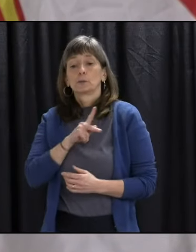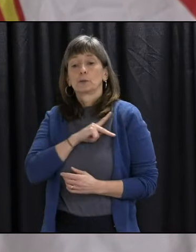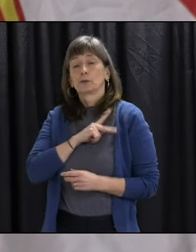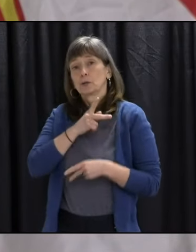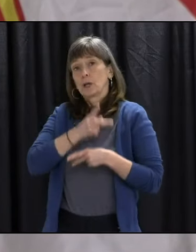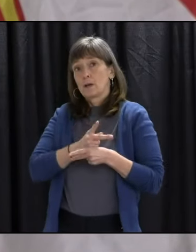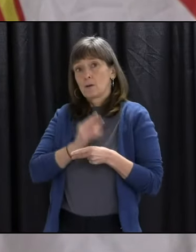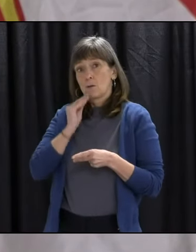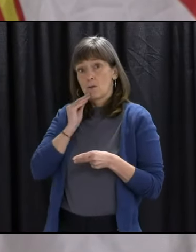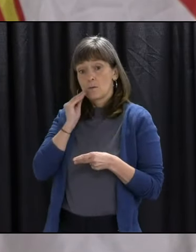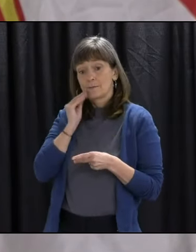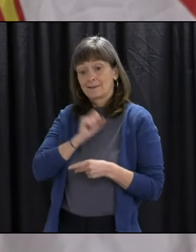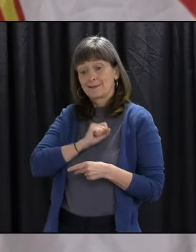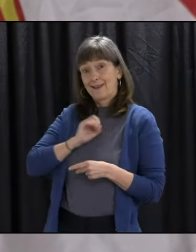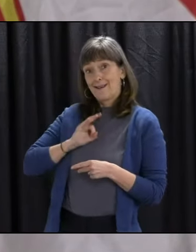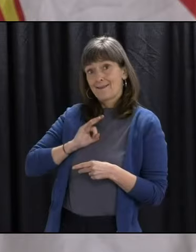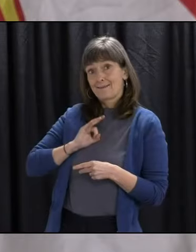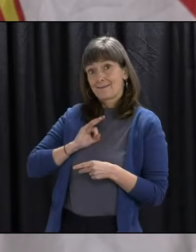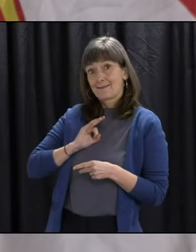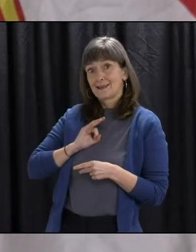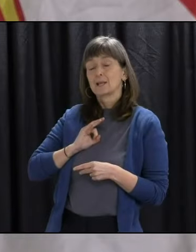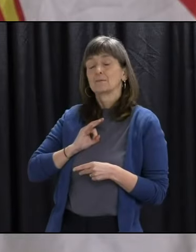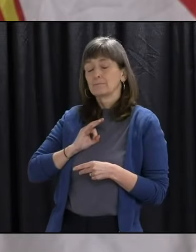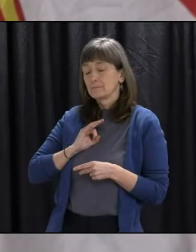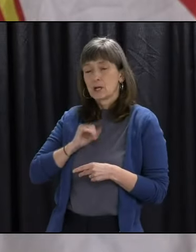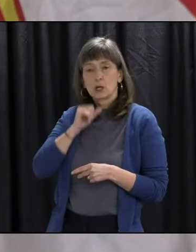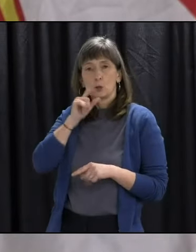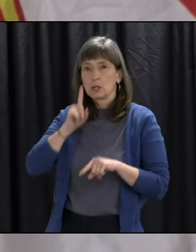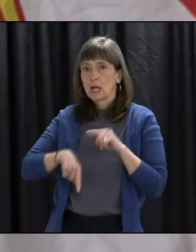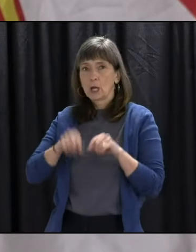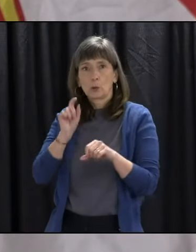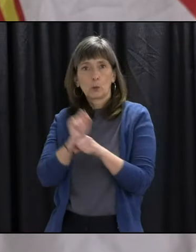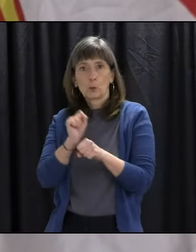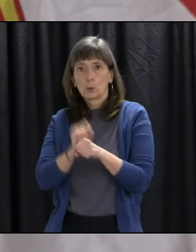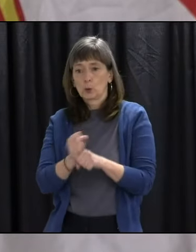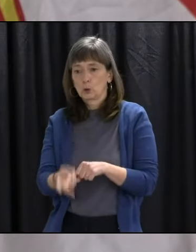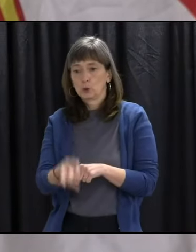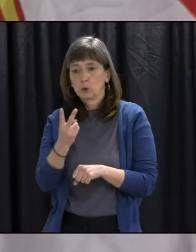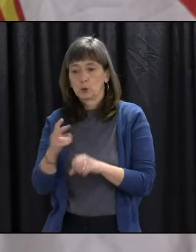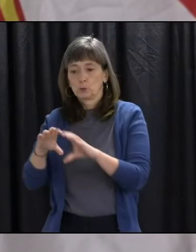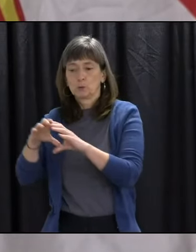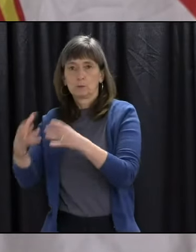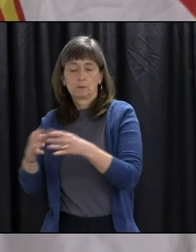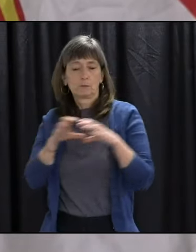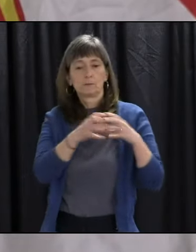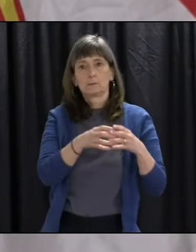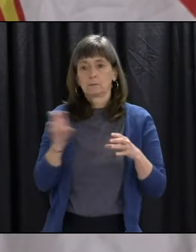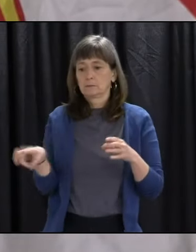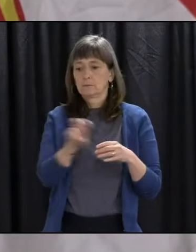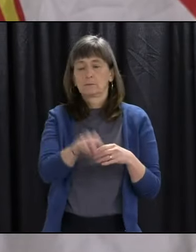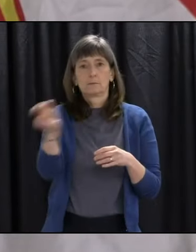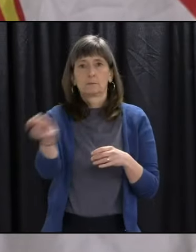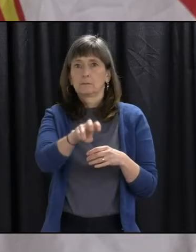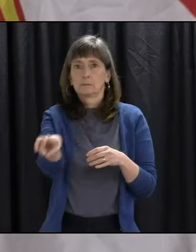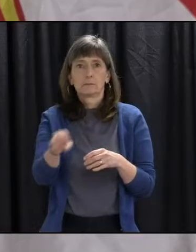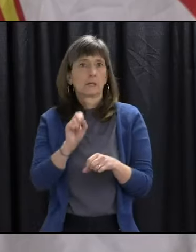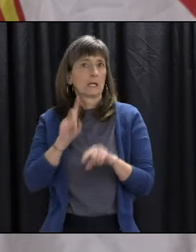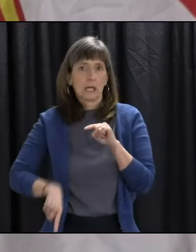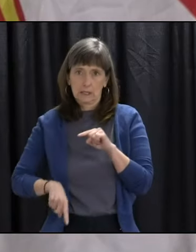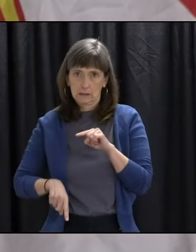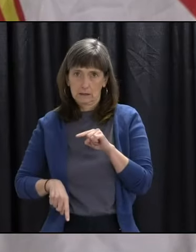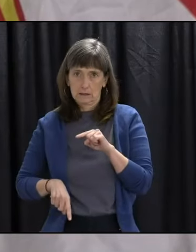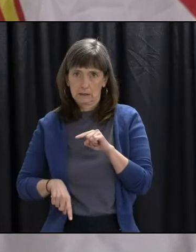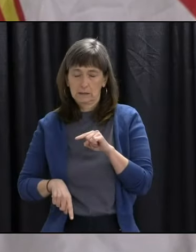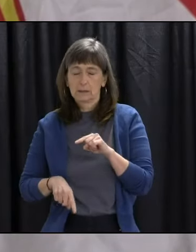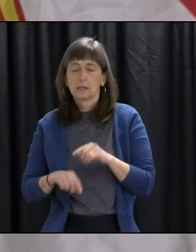staff to work across multiple locations, unless required in exceptional circumstances. This measure will